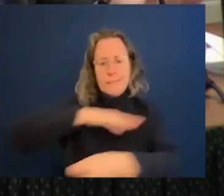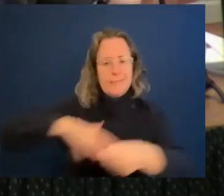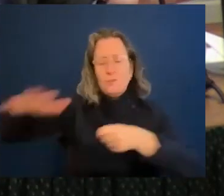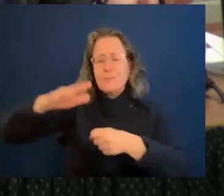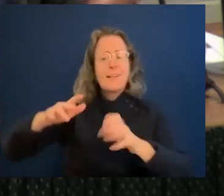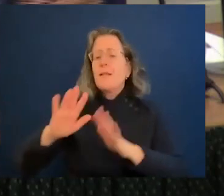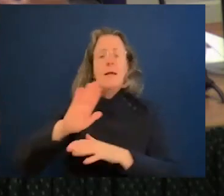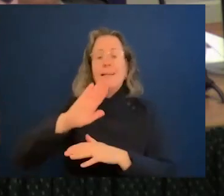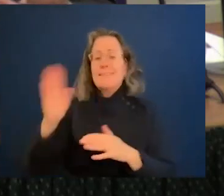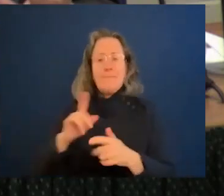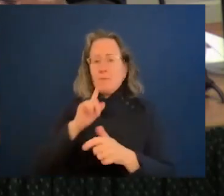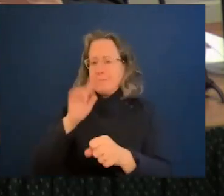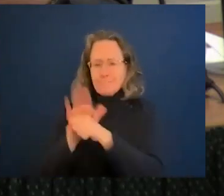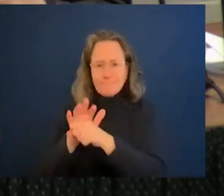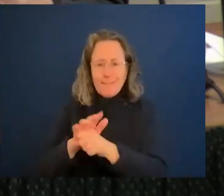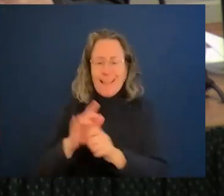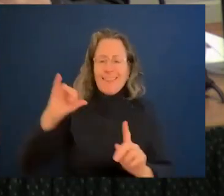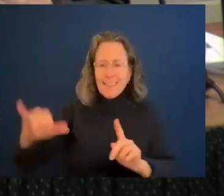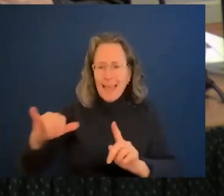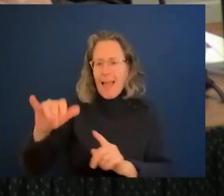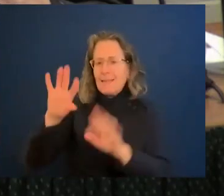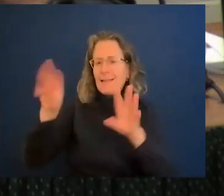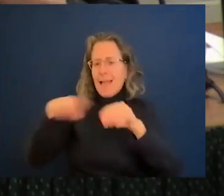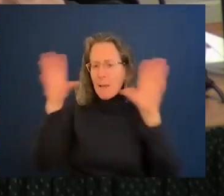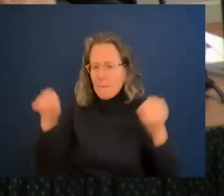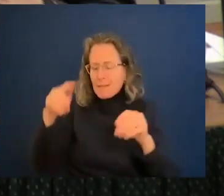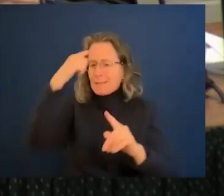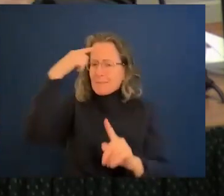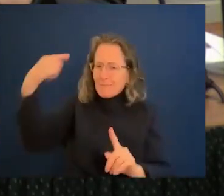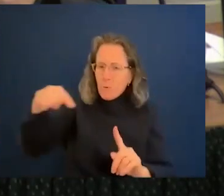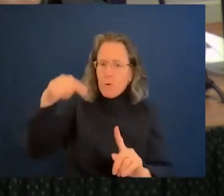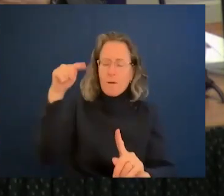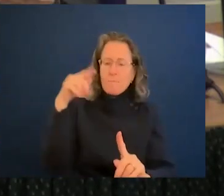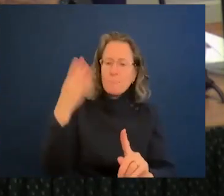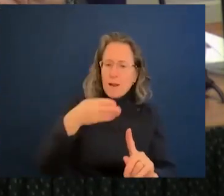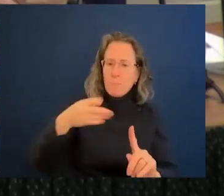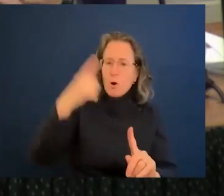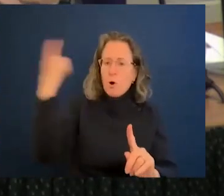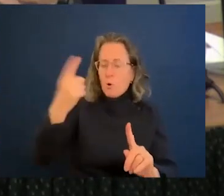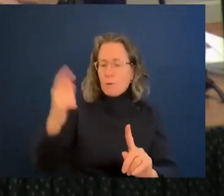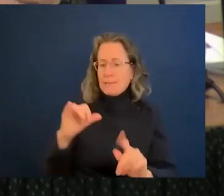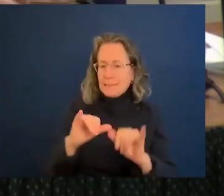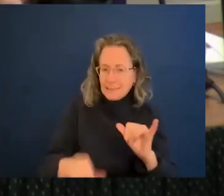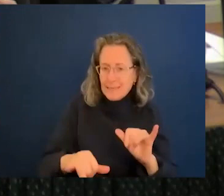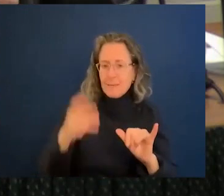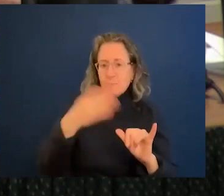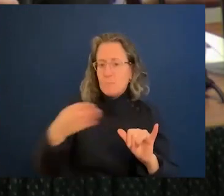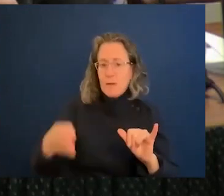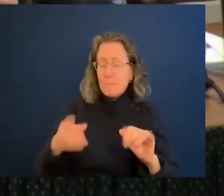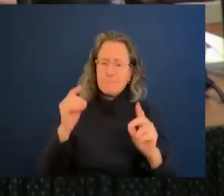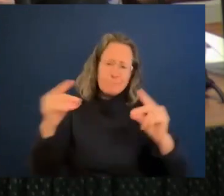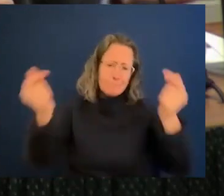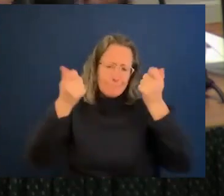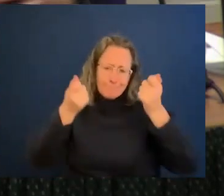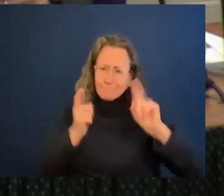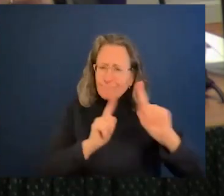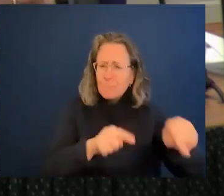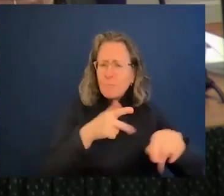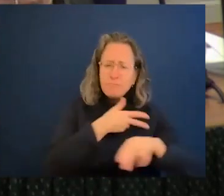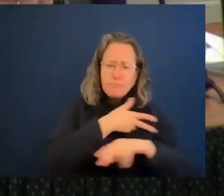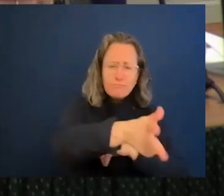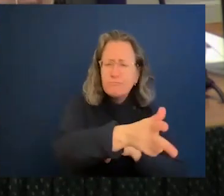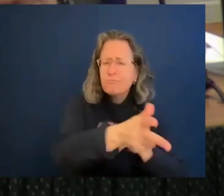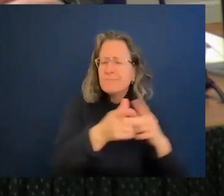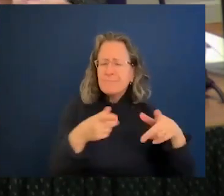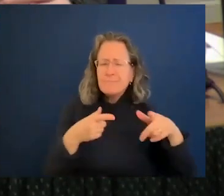a guarantee that an ambulance was within Town limits and available for Rapid deployment on July of last year